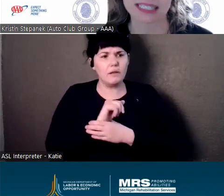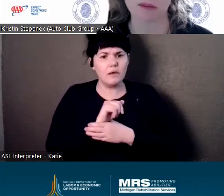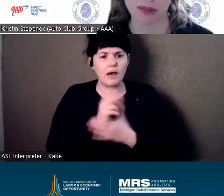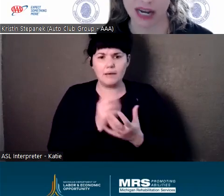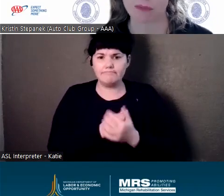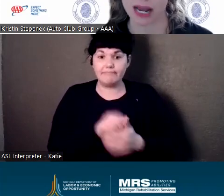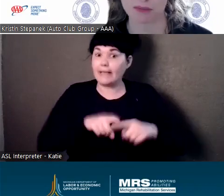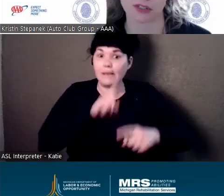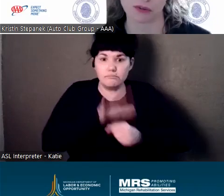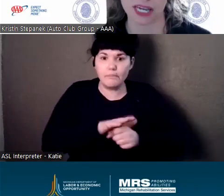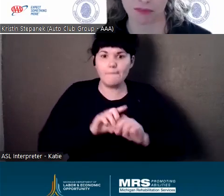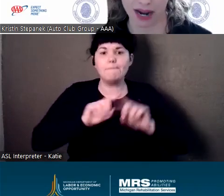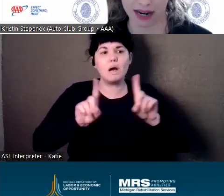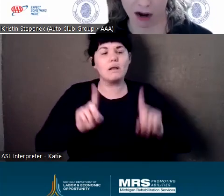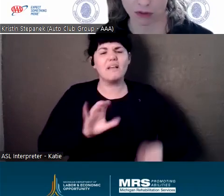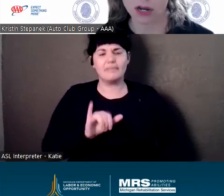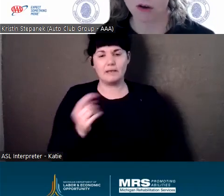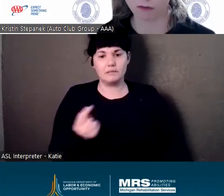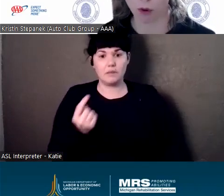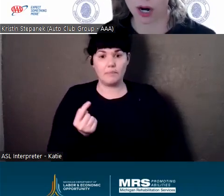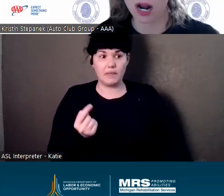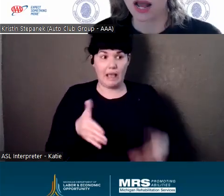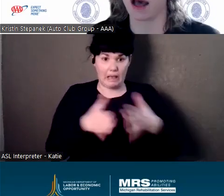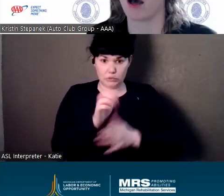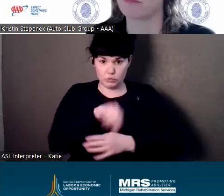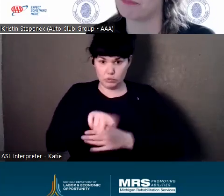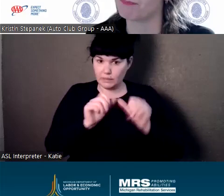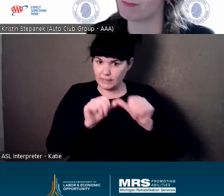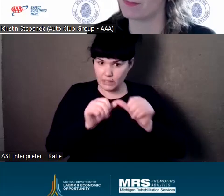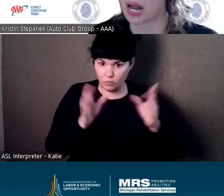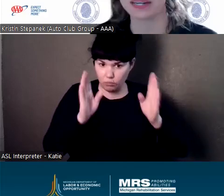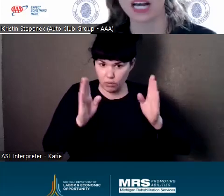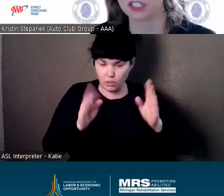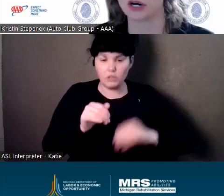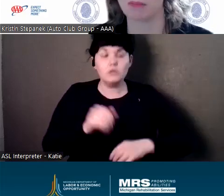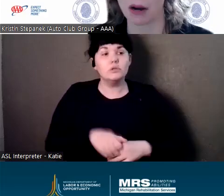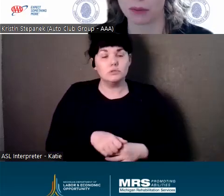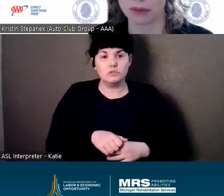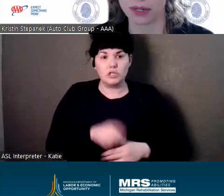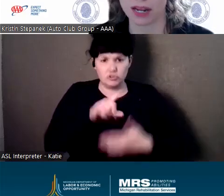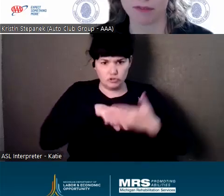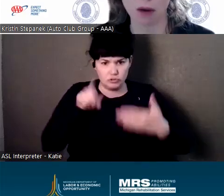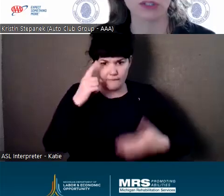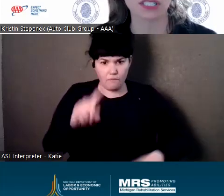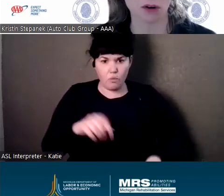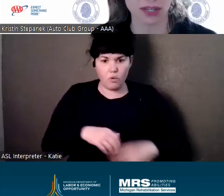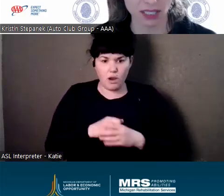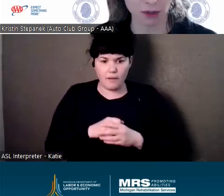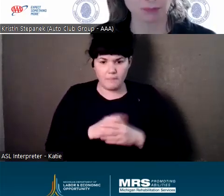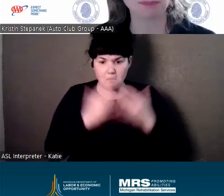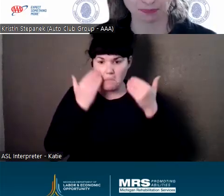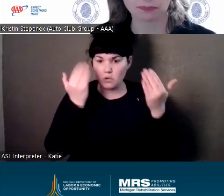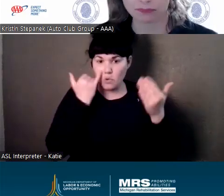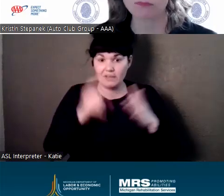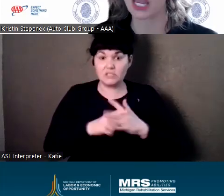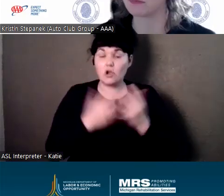but it's something that I would absolutely keep an eye out for. Not sure about if that would start this